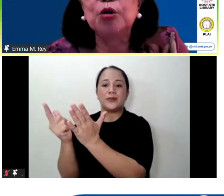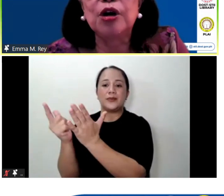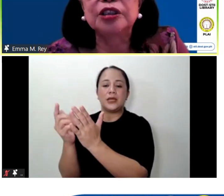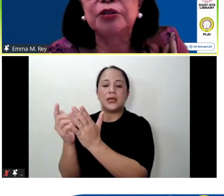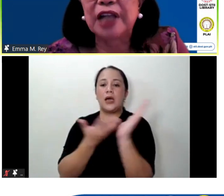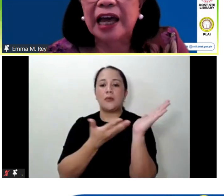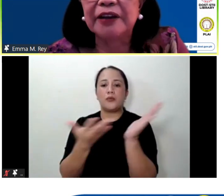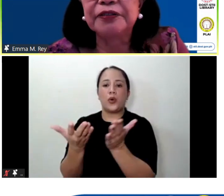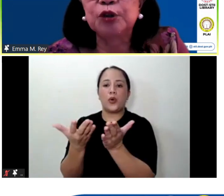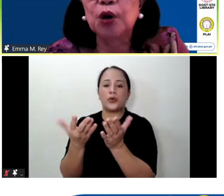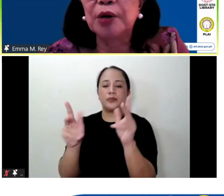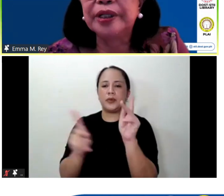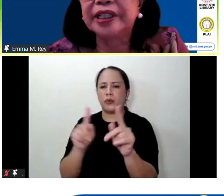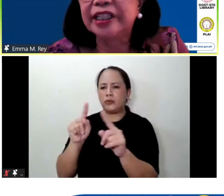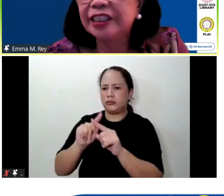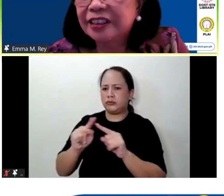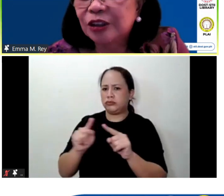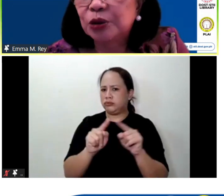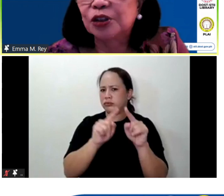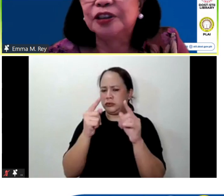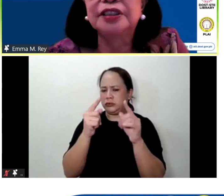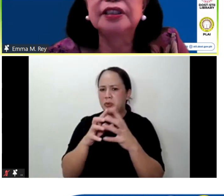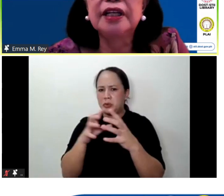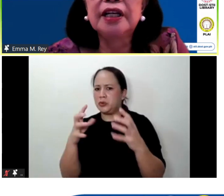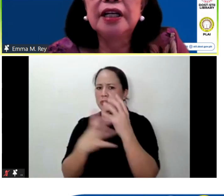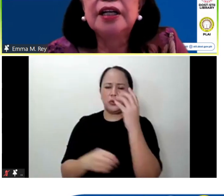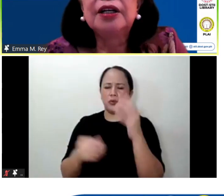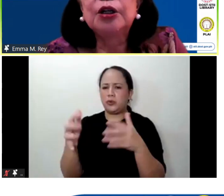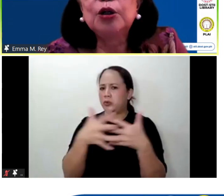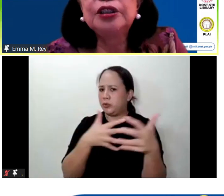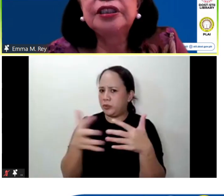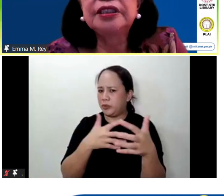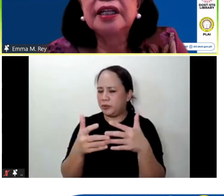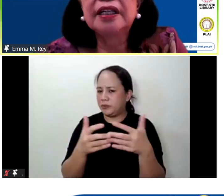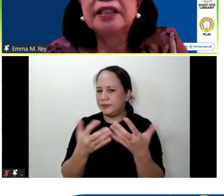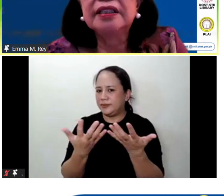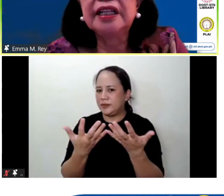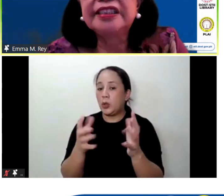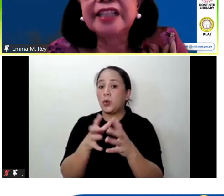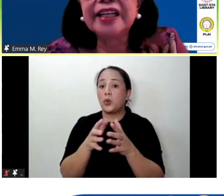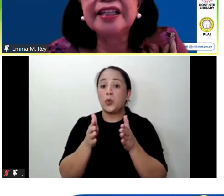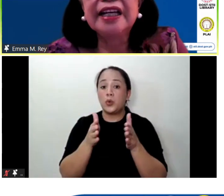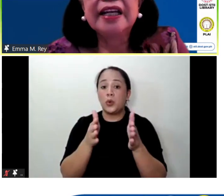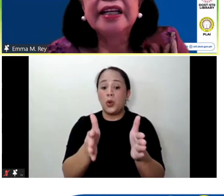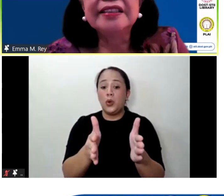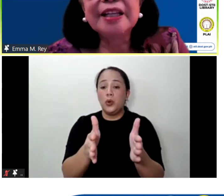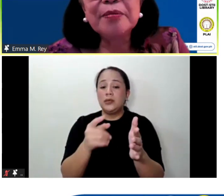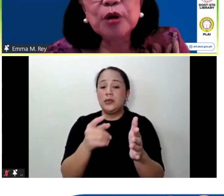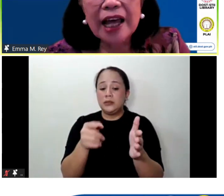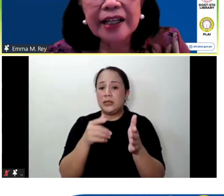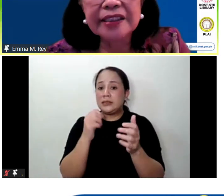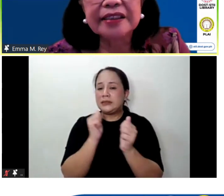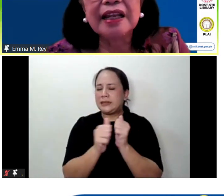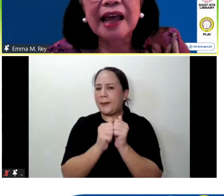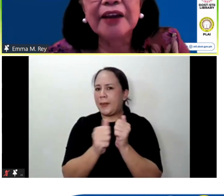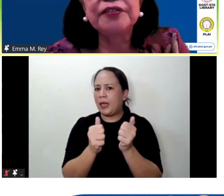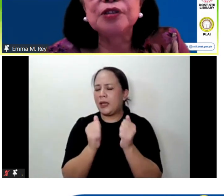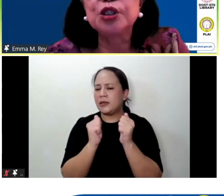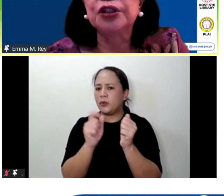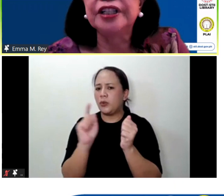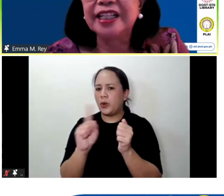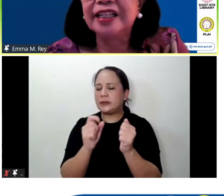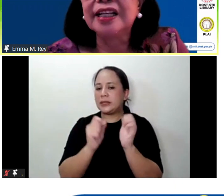all walks of life to our institutions. Roads, they say, can symbolize